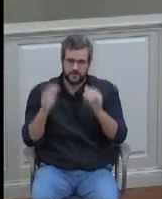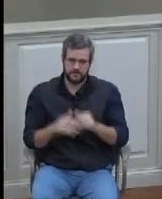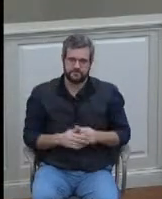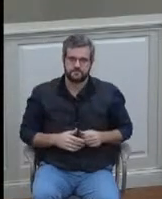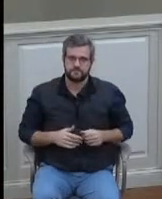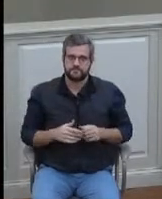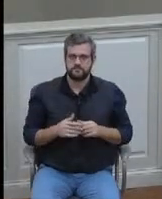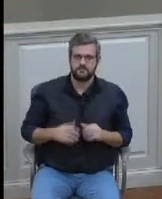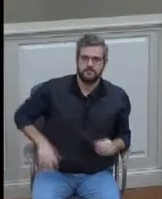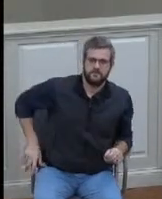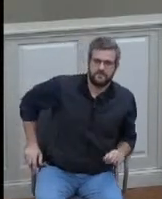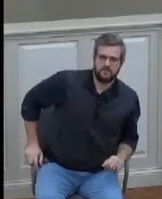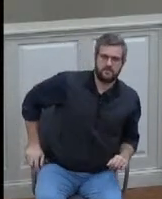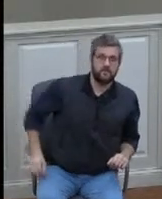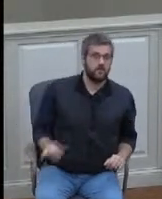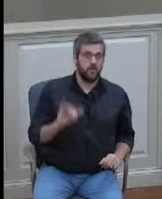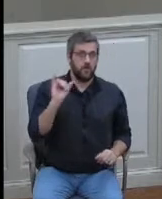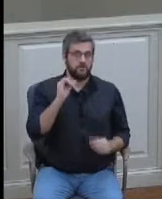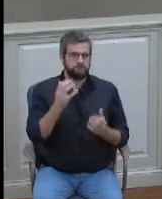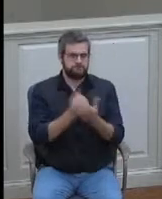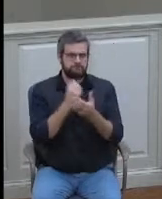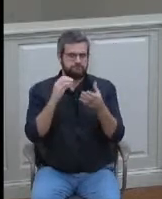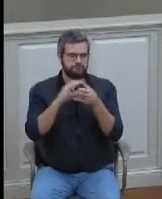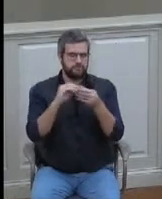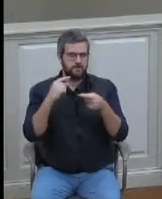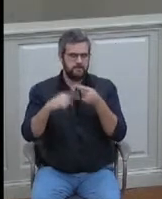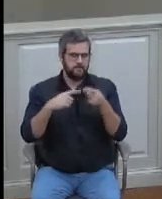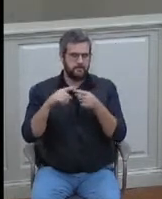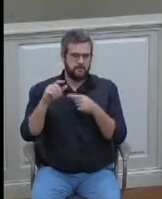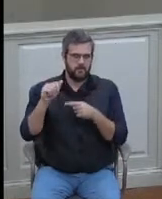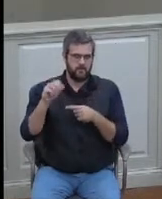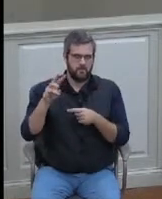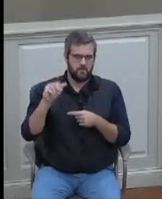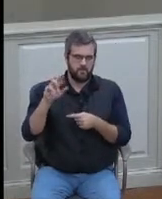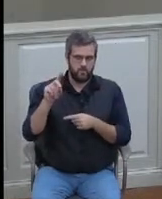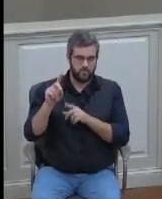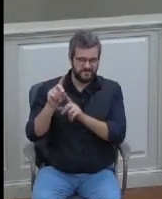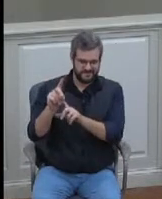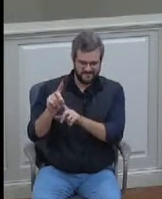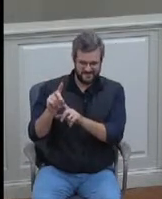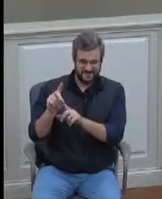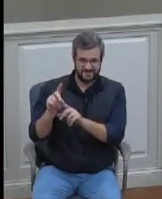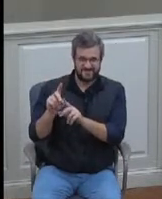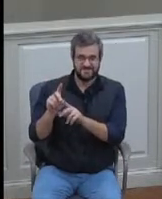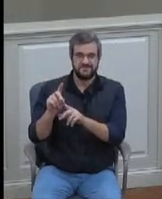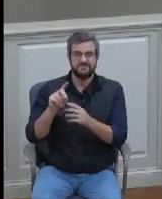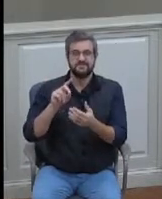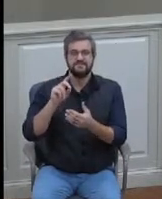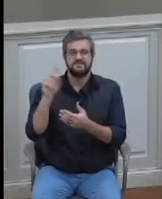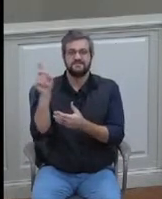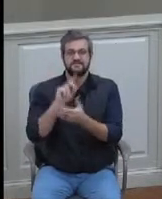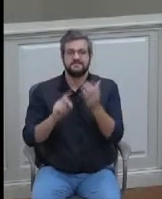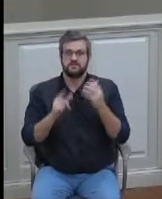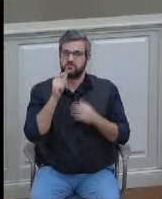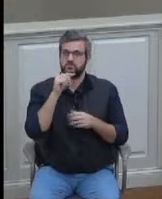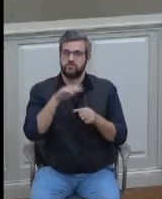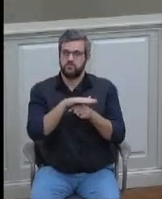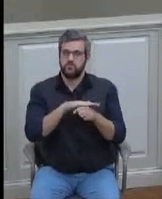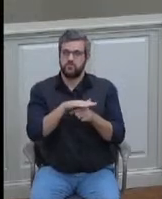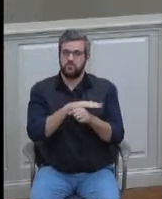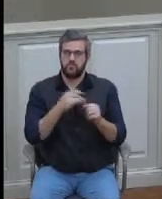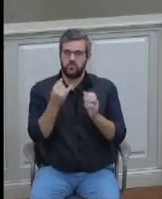I have to say something also about the award. The award is one that is designed and created by a local